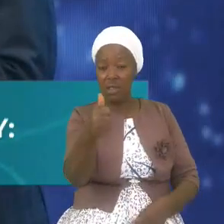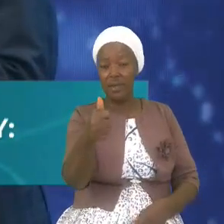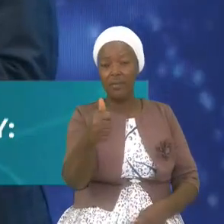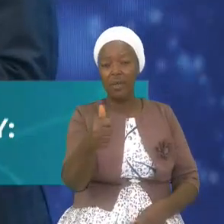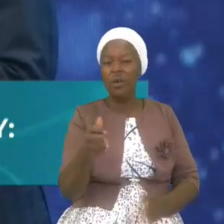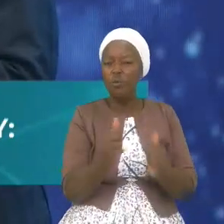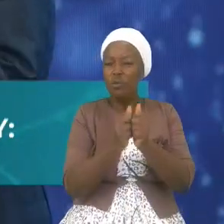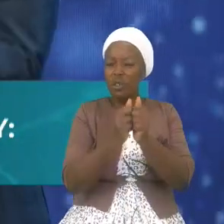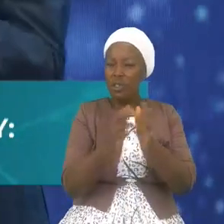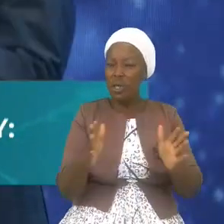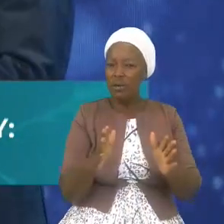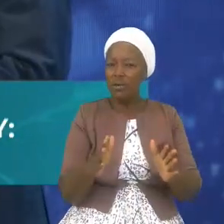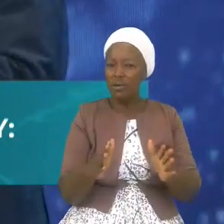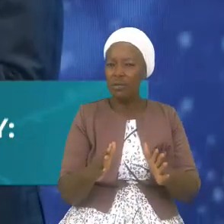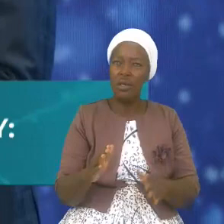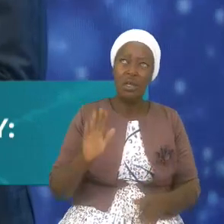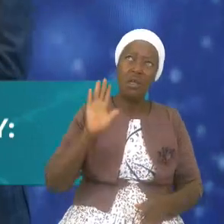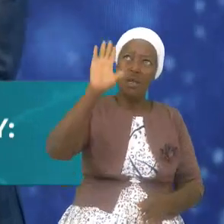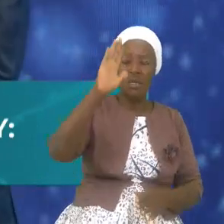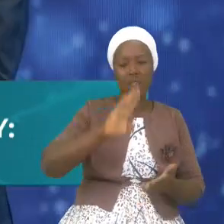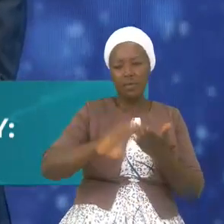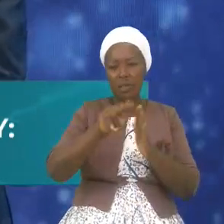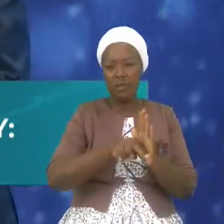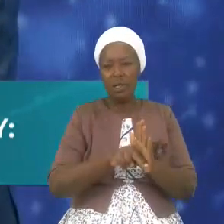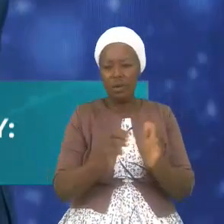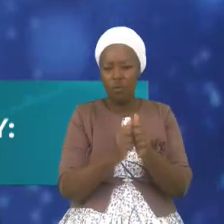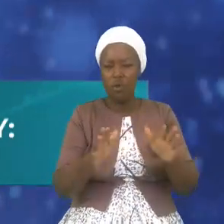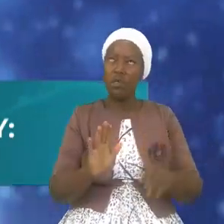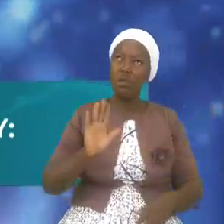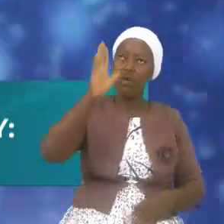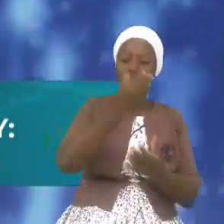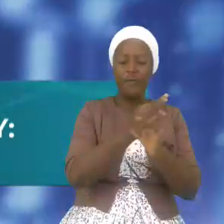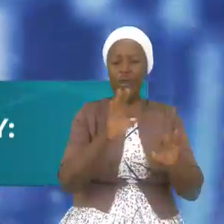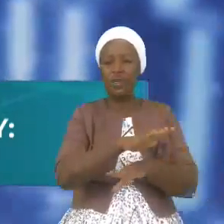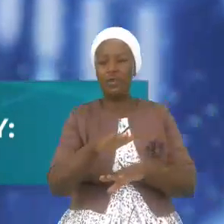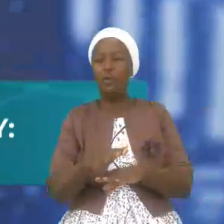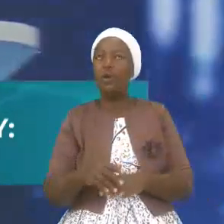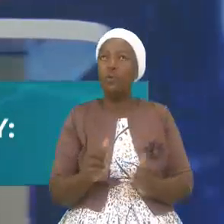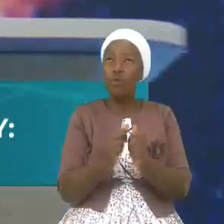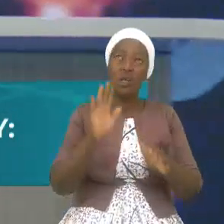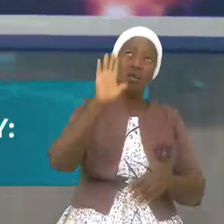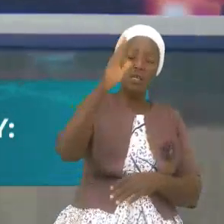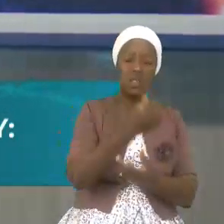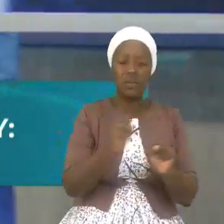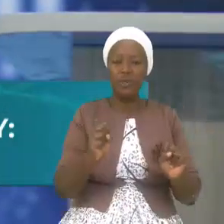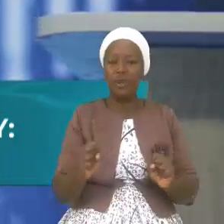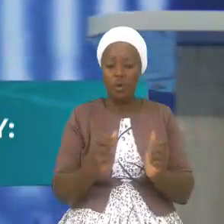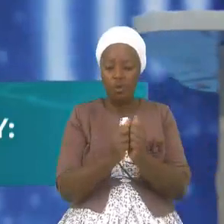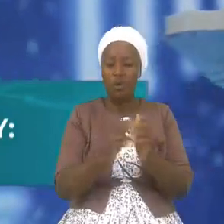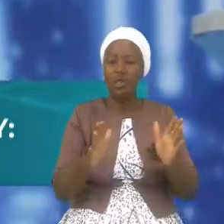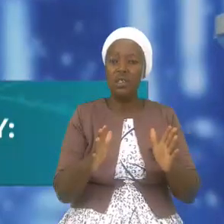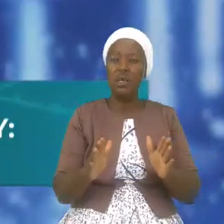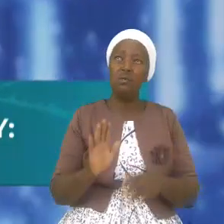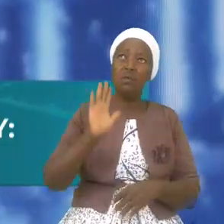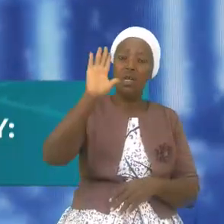his freedom, without his salvation, without his the conversion that Christ